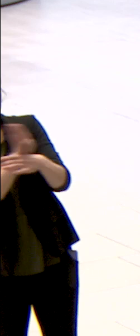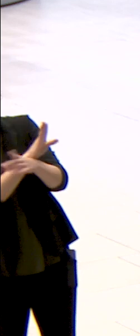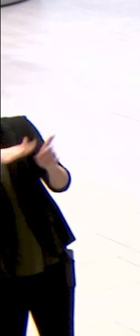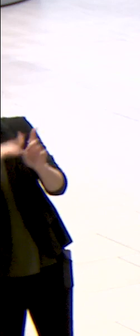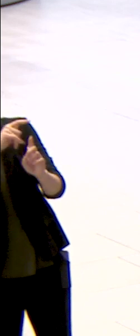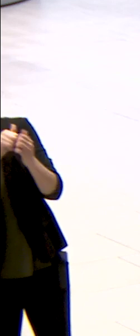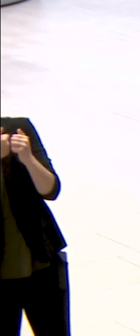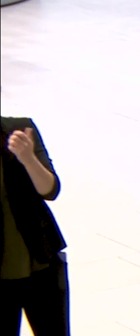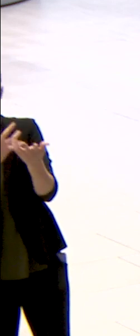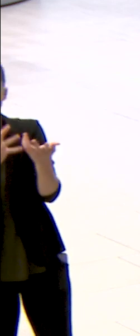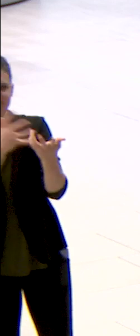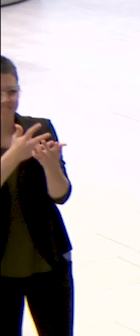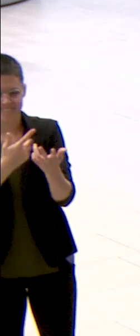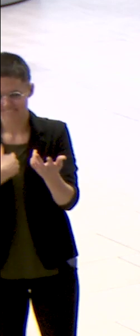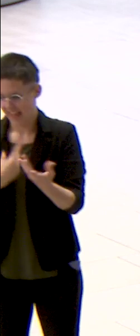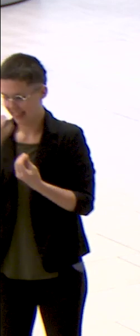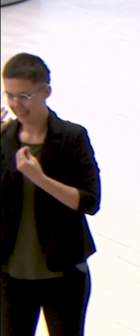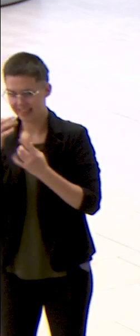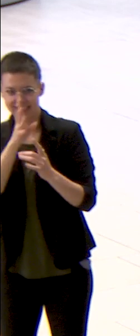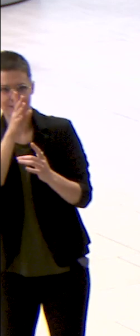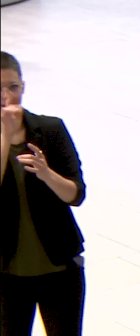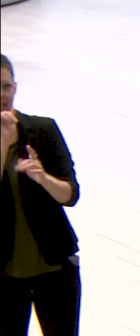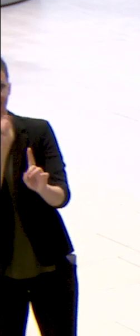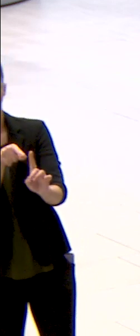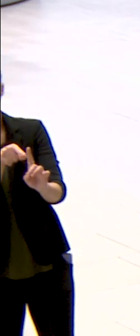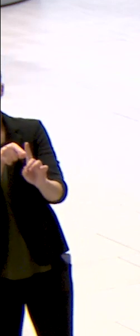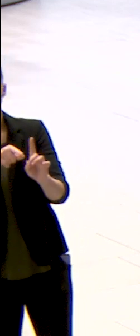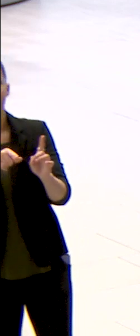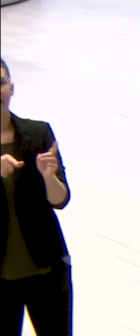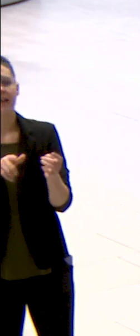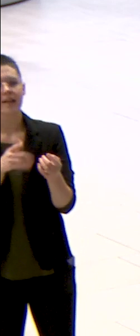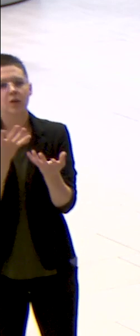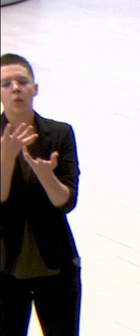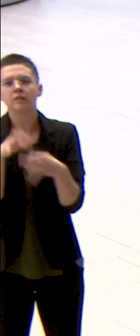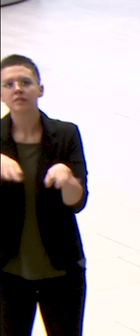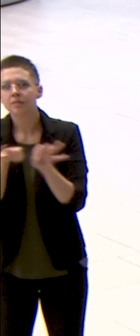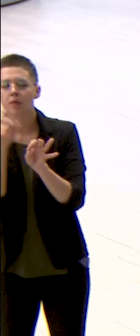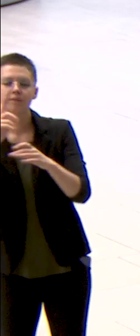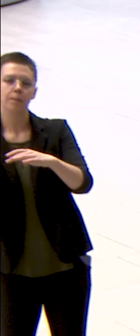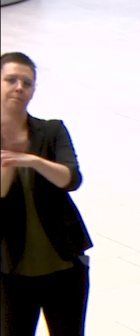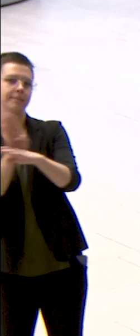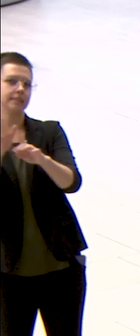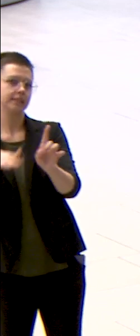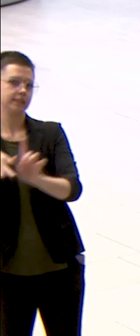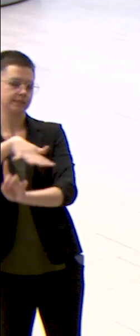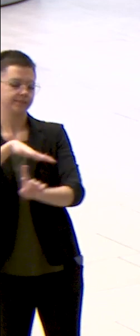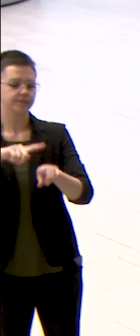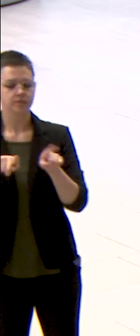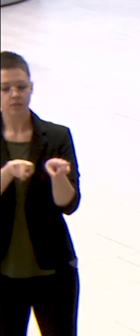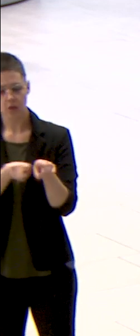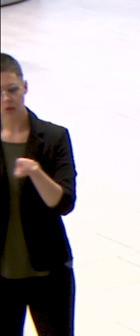I think and speak like them and play into the triggers that matter in a business space? But